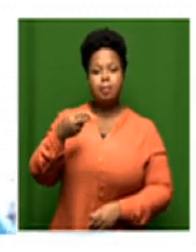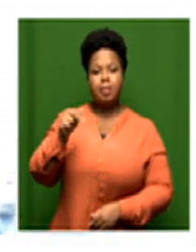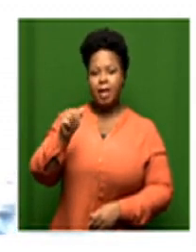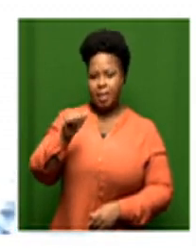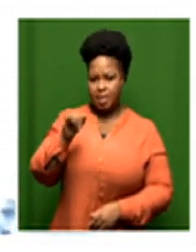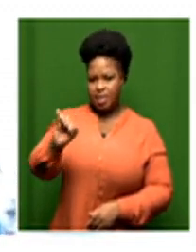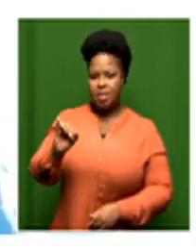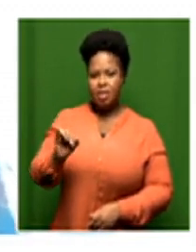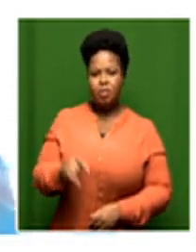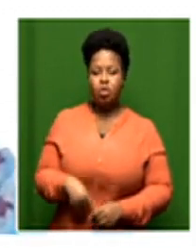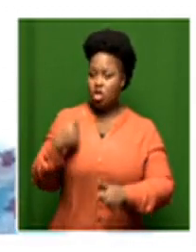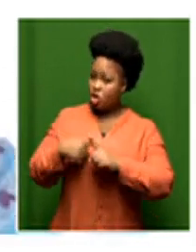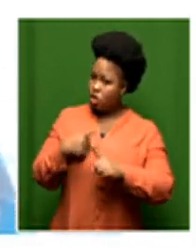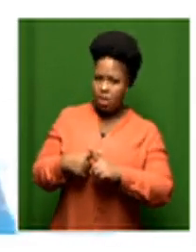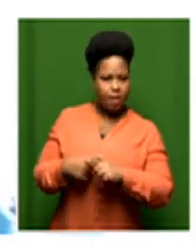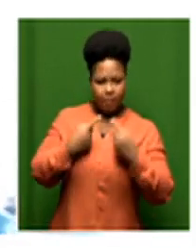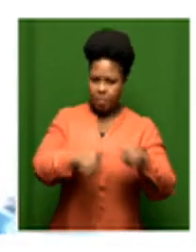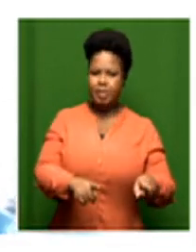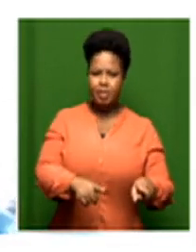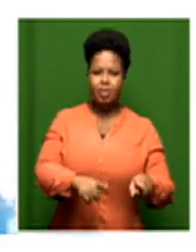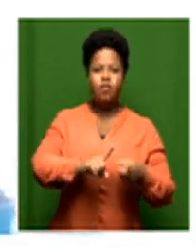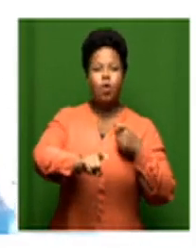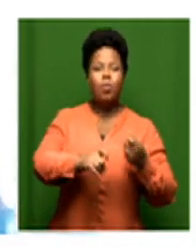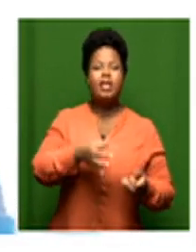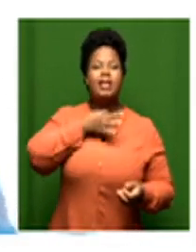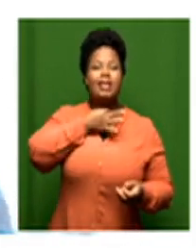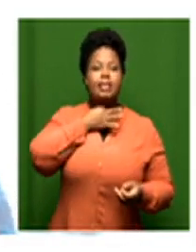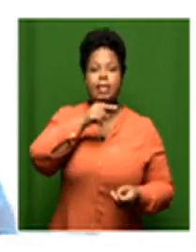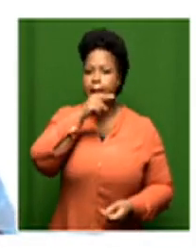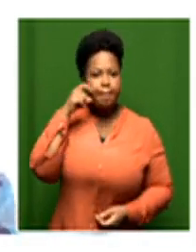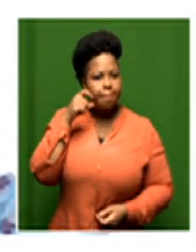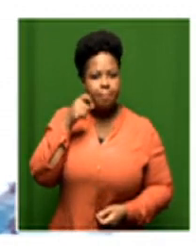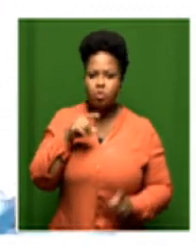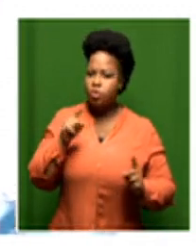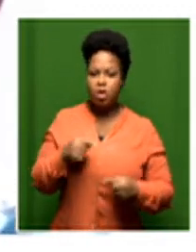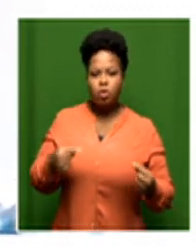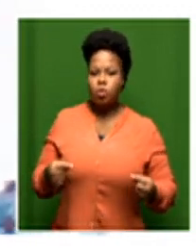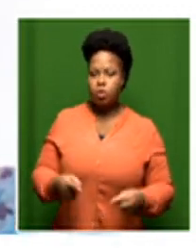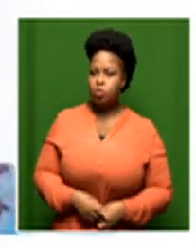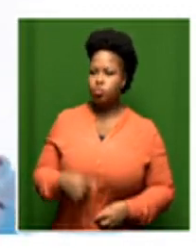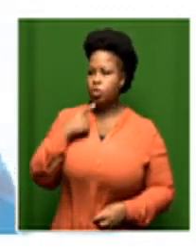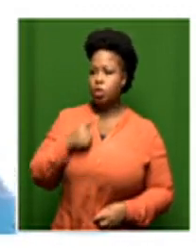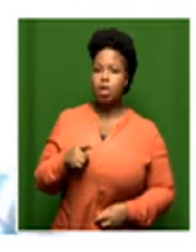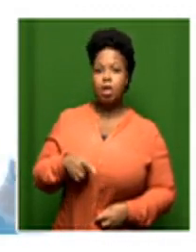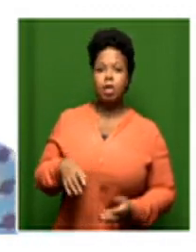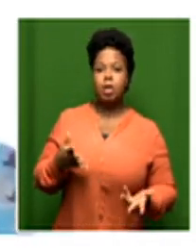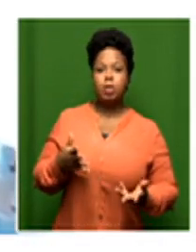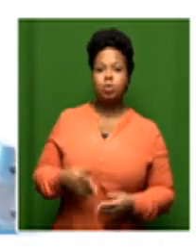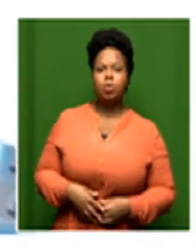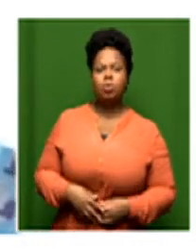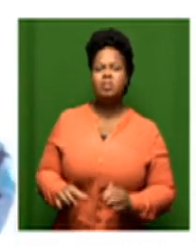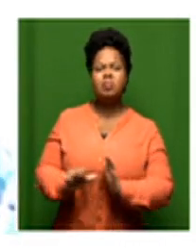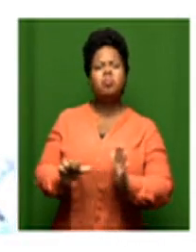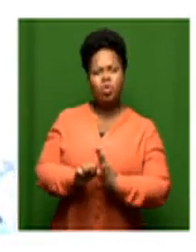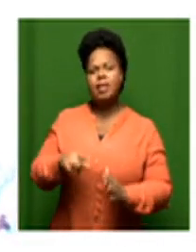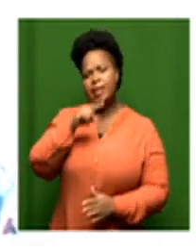Xhosa name. It's derived from an English name. Therefore, you can't use it as a Xhosa. It's an